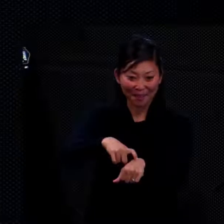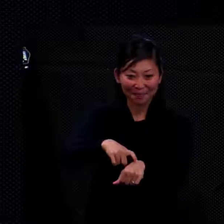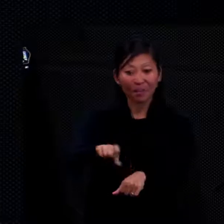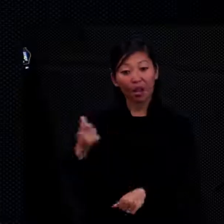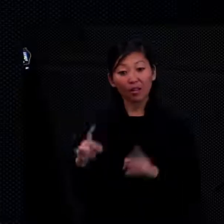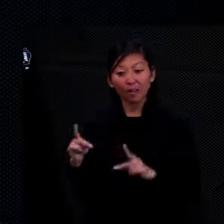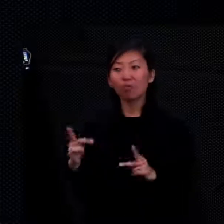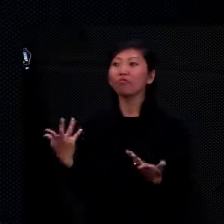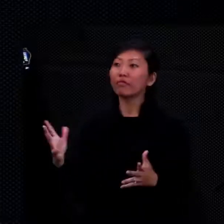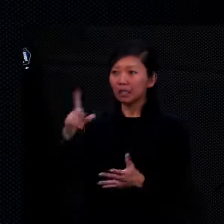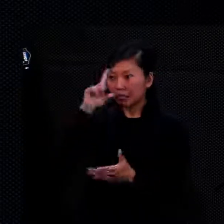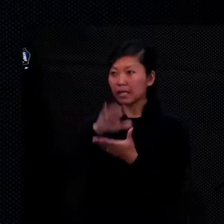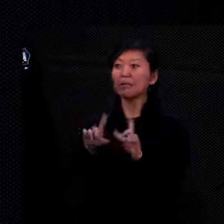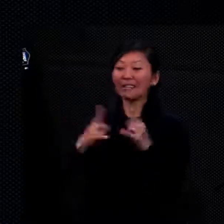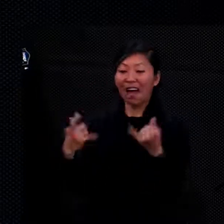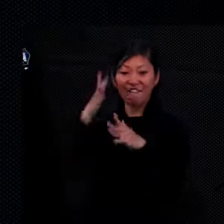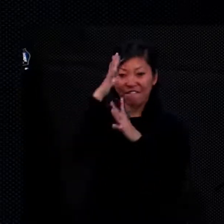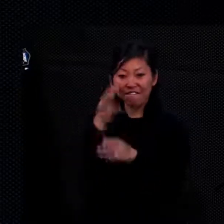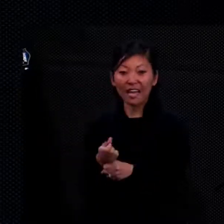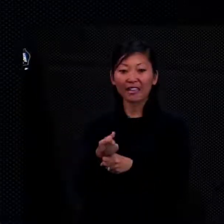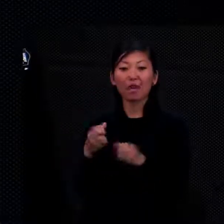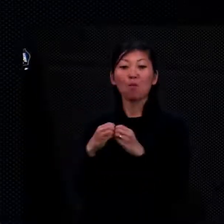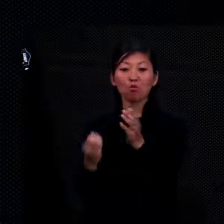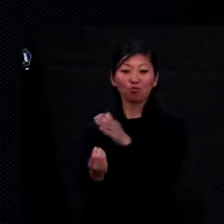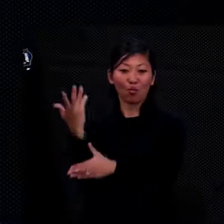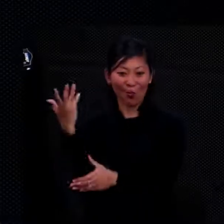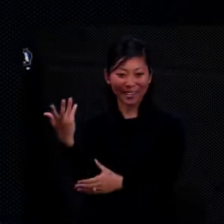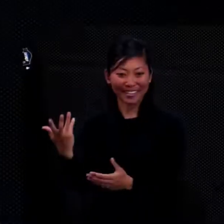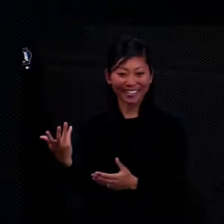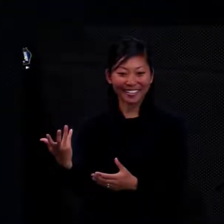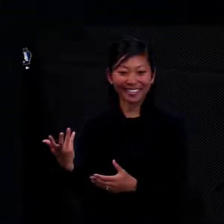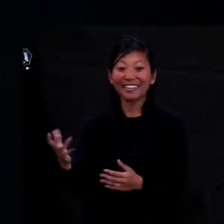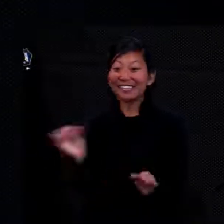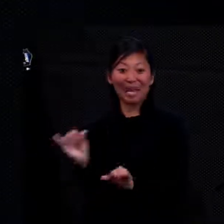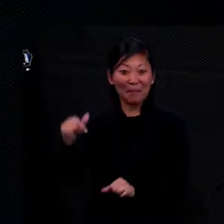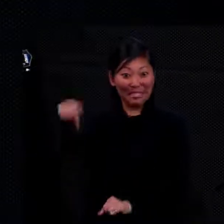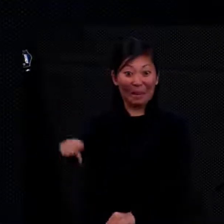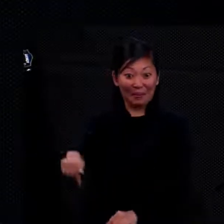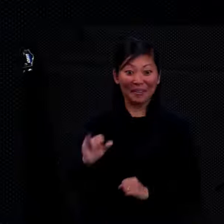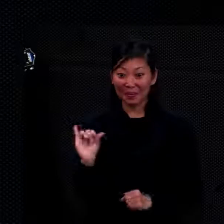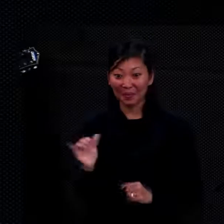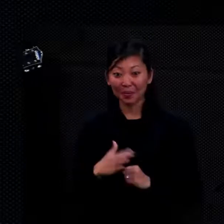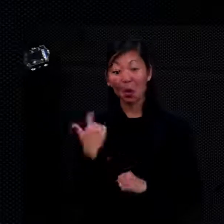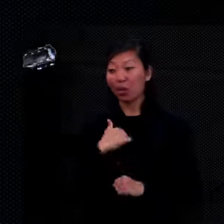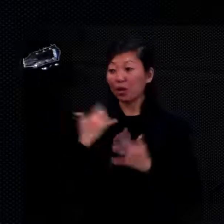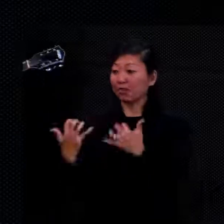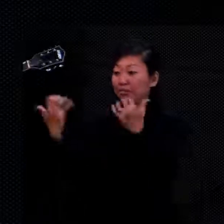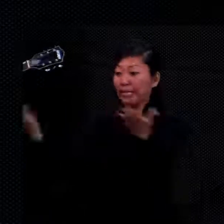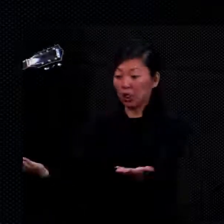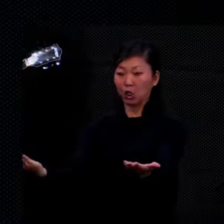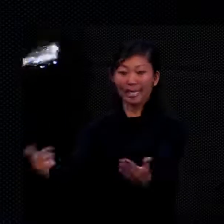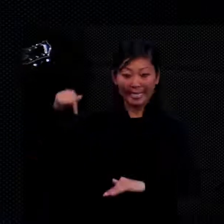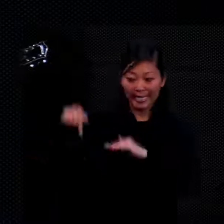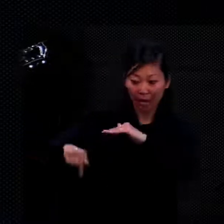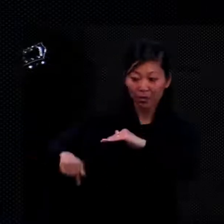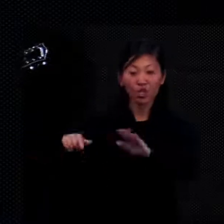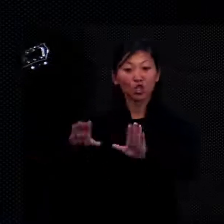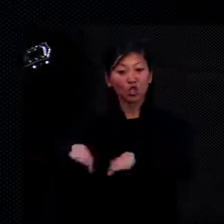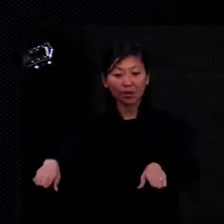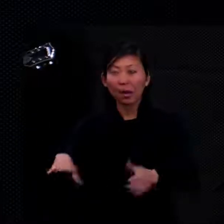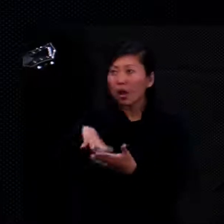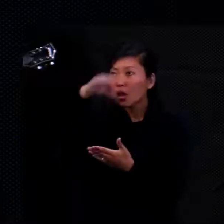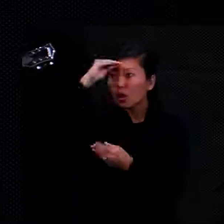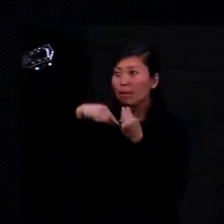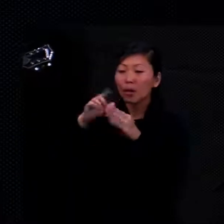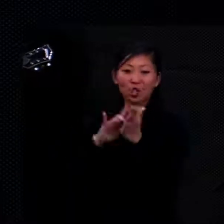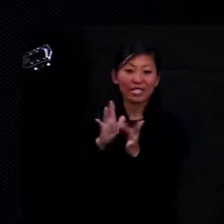their faith. The same thing is happening downstairs. While we're all up here, downstairs, children are believing in Jesus for